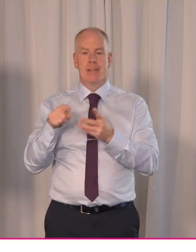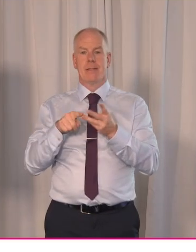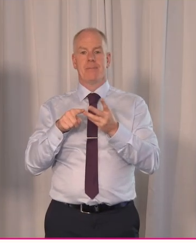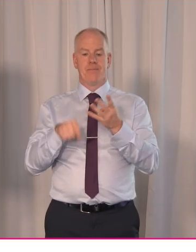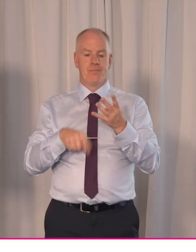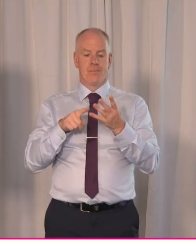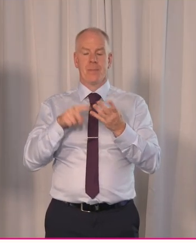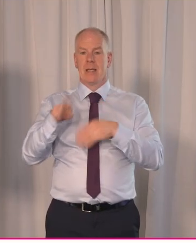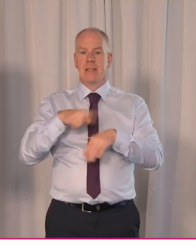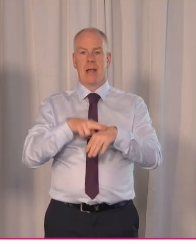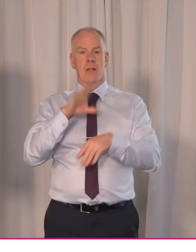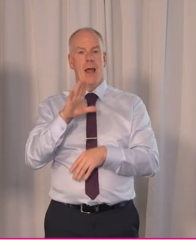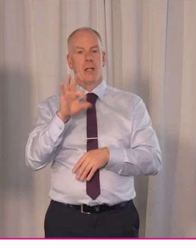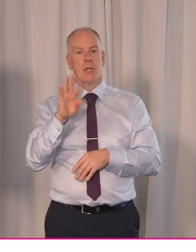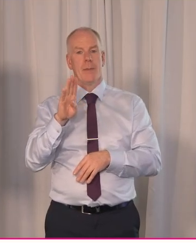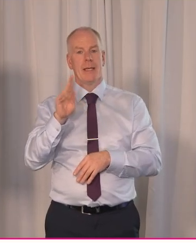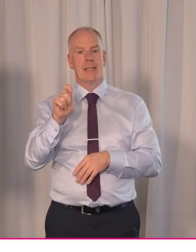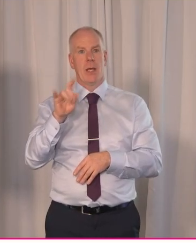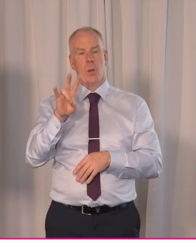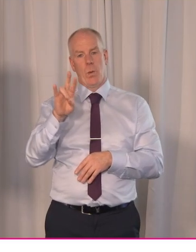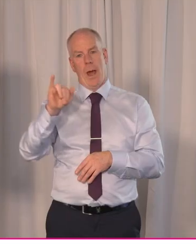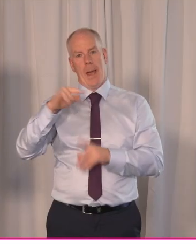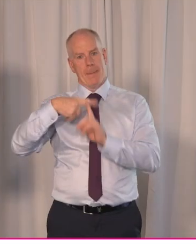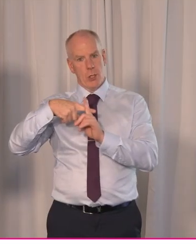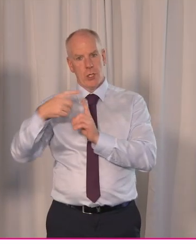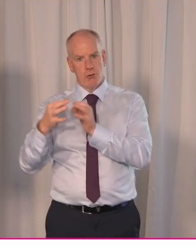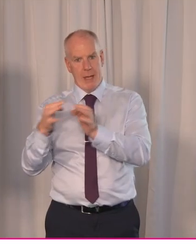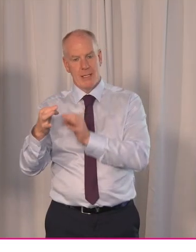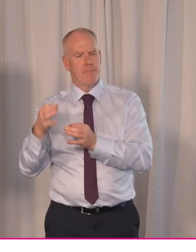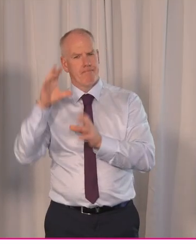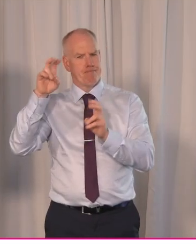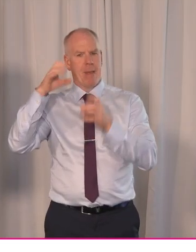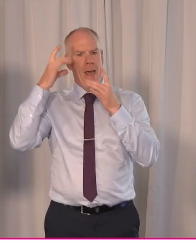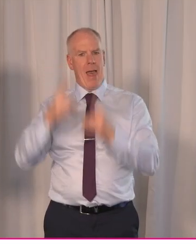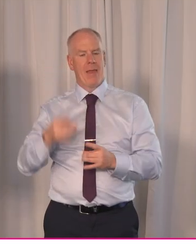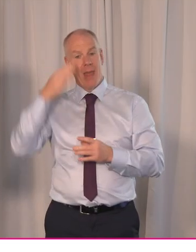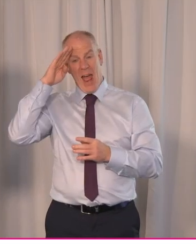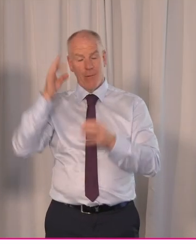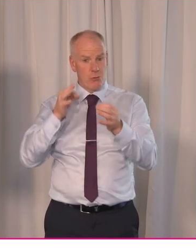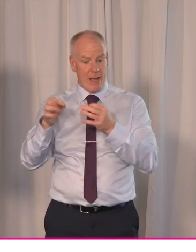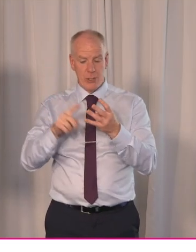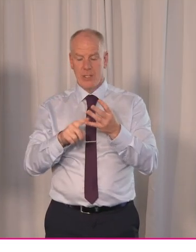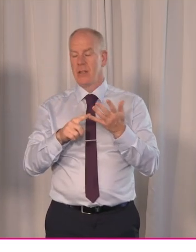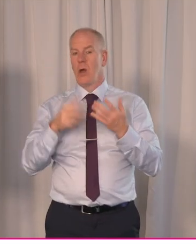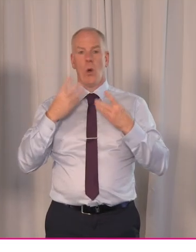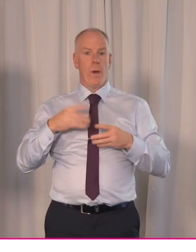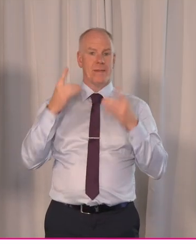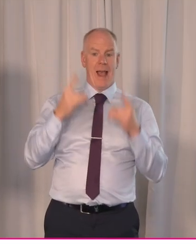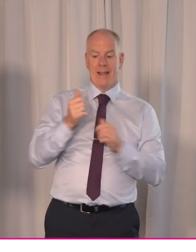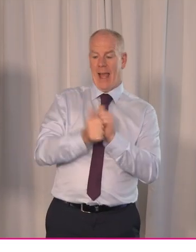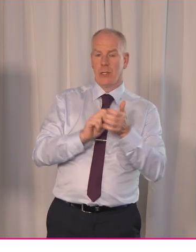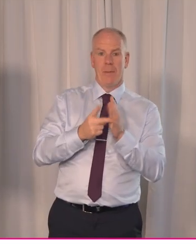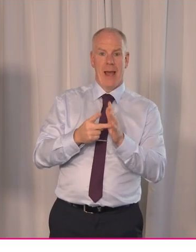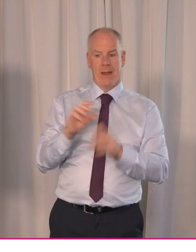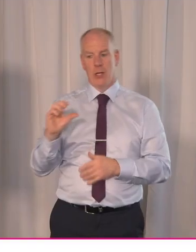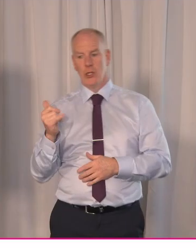national LGBTQI plus strategy, our Healthy Ireland strategy, the Women's Health Action Plans and Sláinte Care. They're all aligned